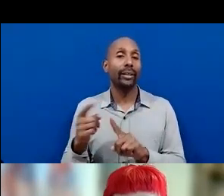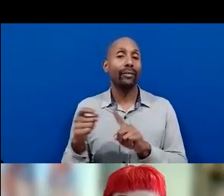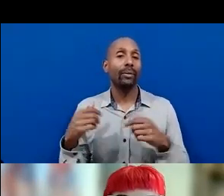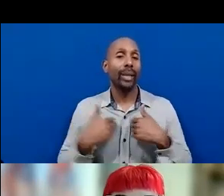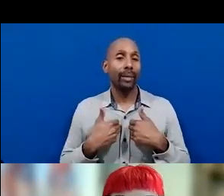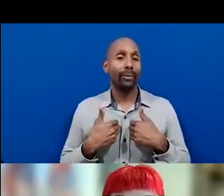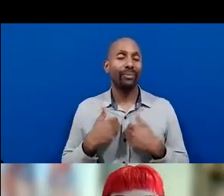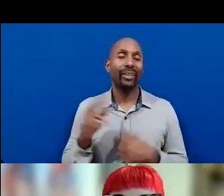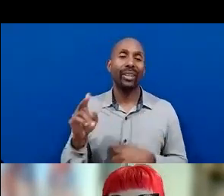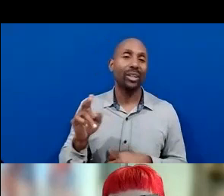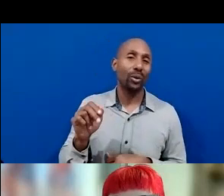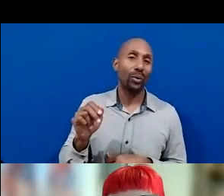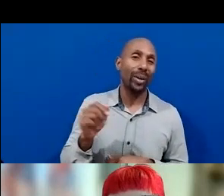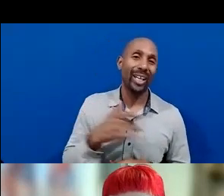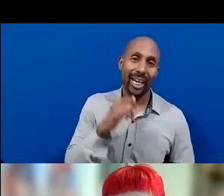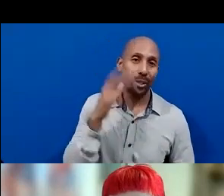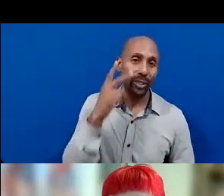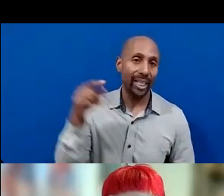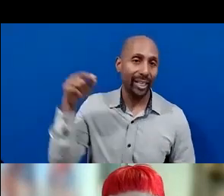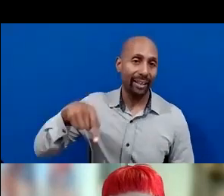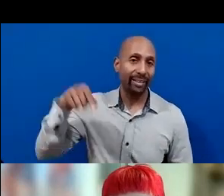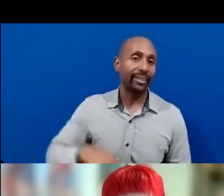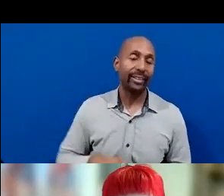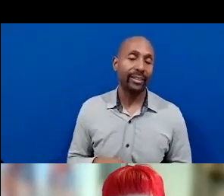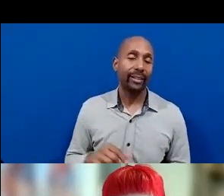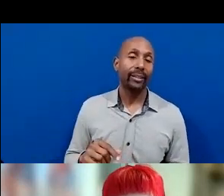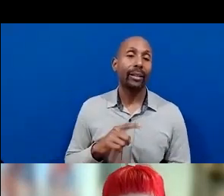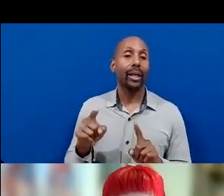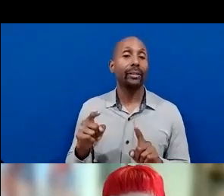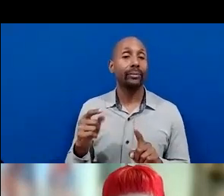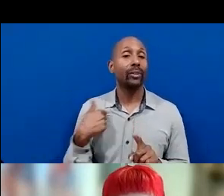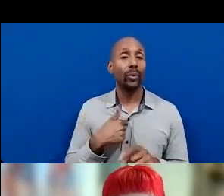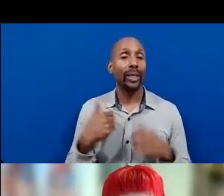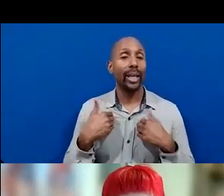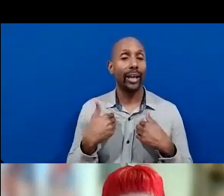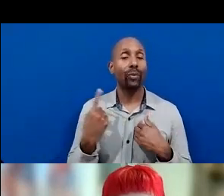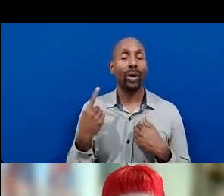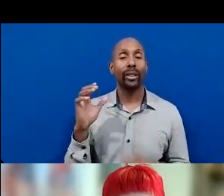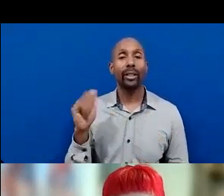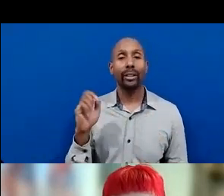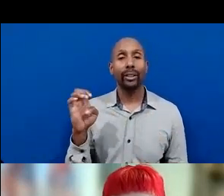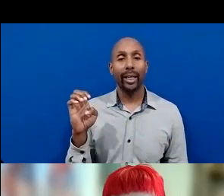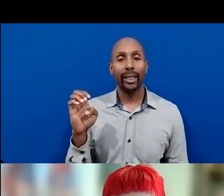U.S. The person, so there has been a case that